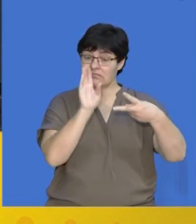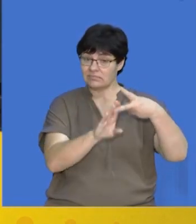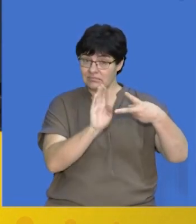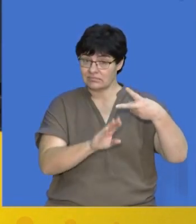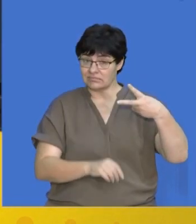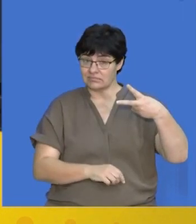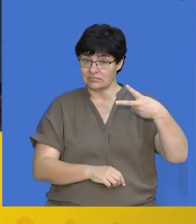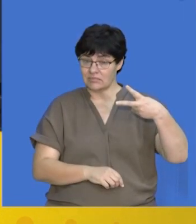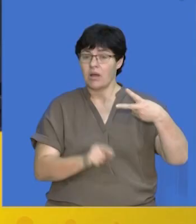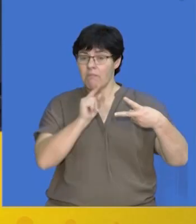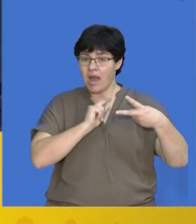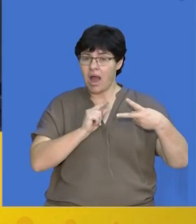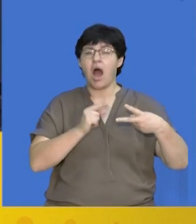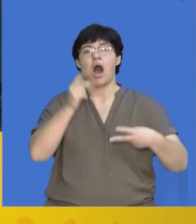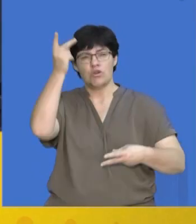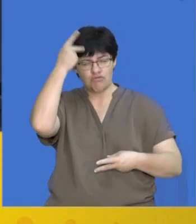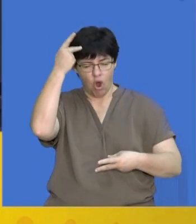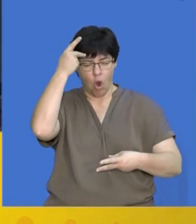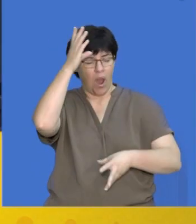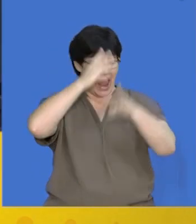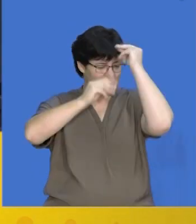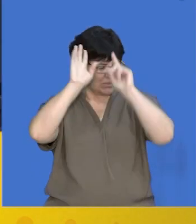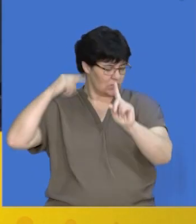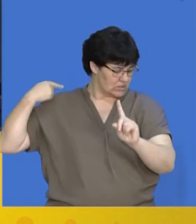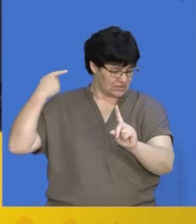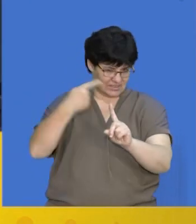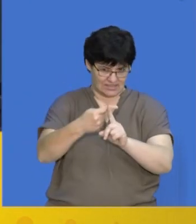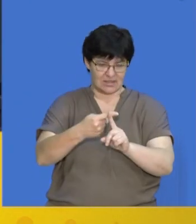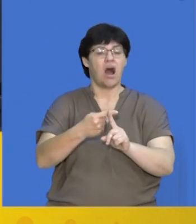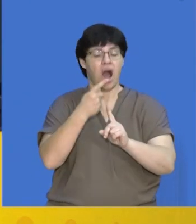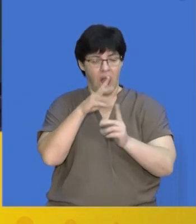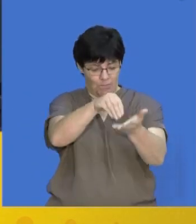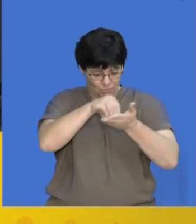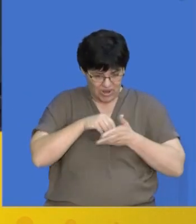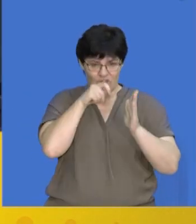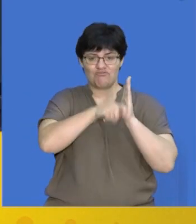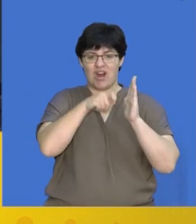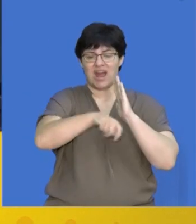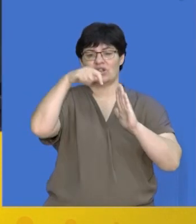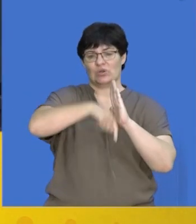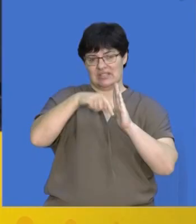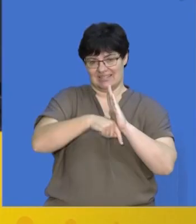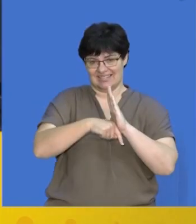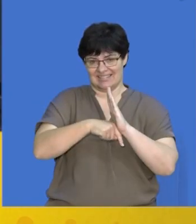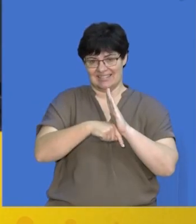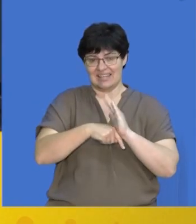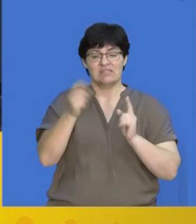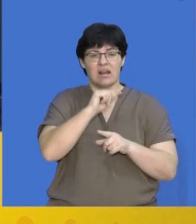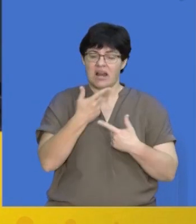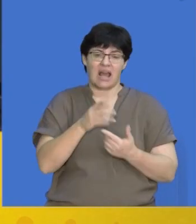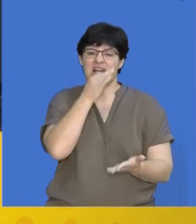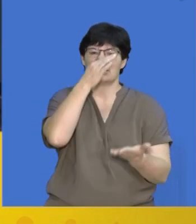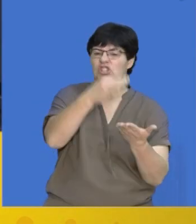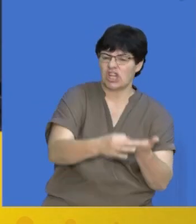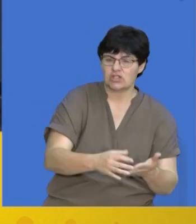know your experiential knowledge. Bring that knowledge into the content, especially when it comes to verbs like